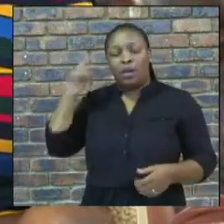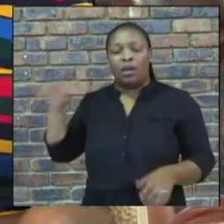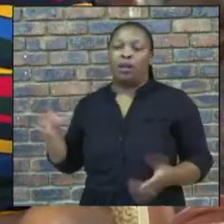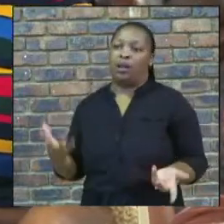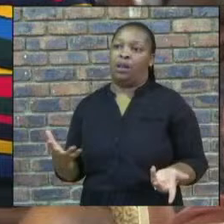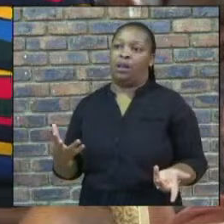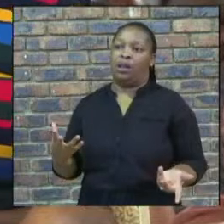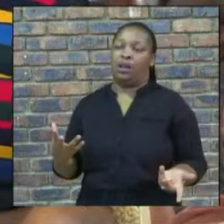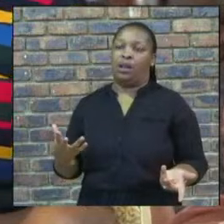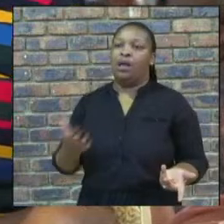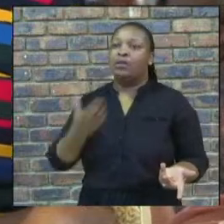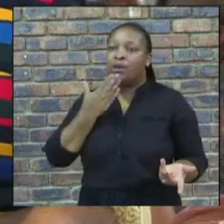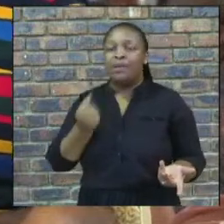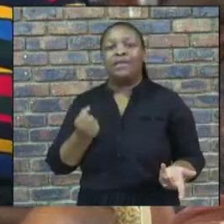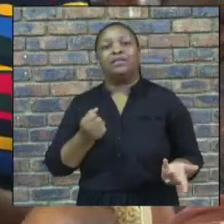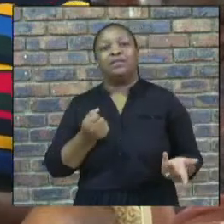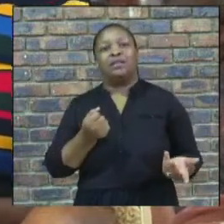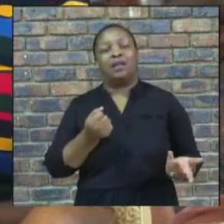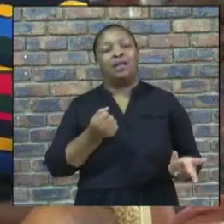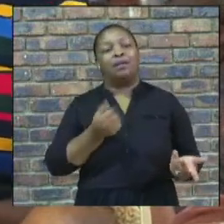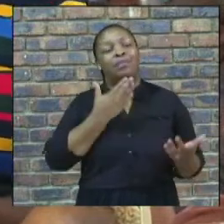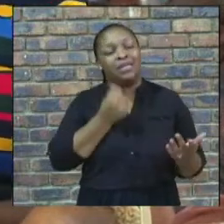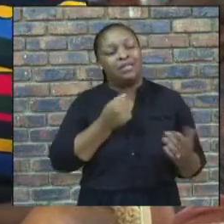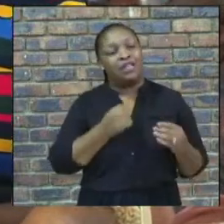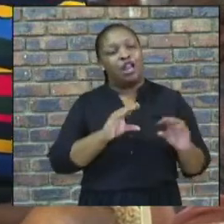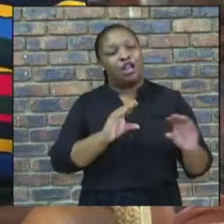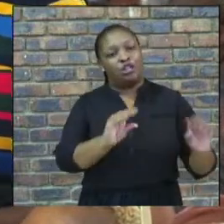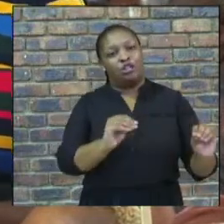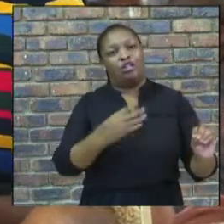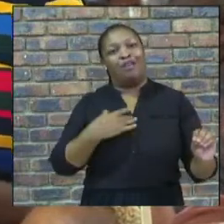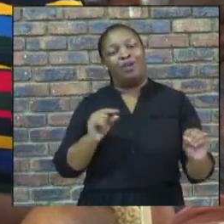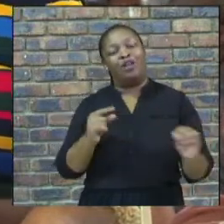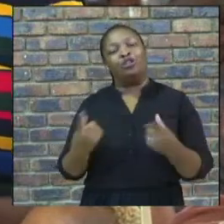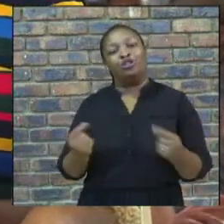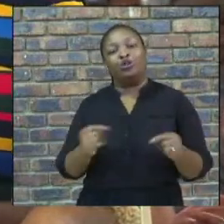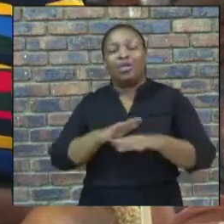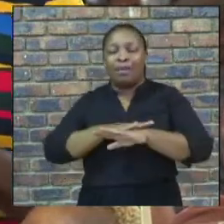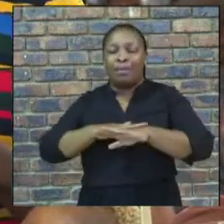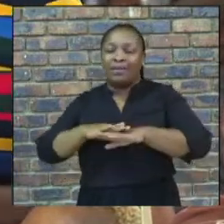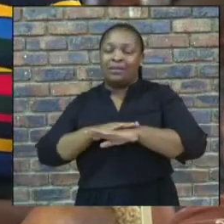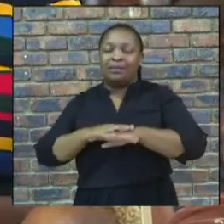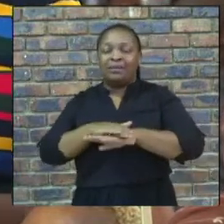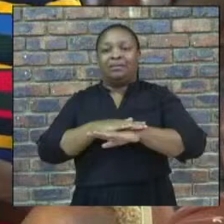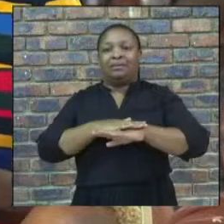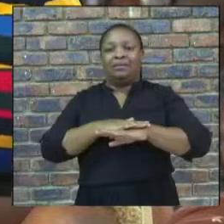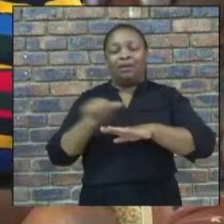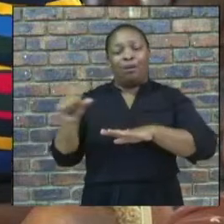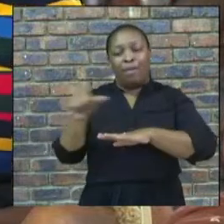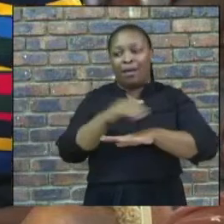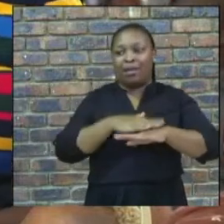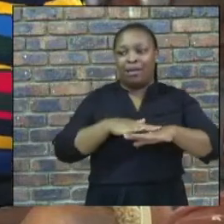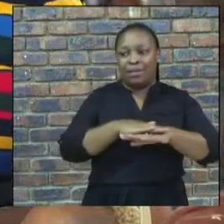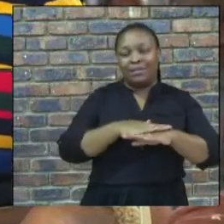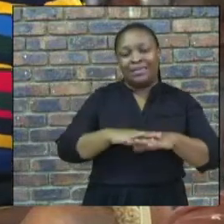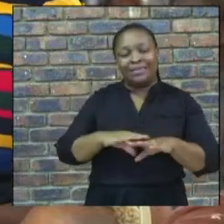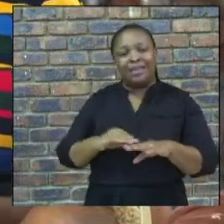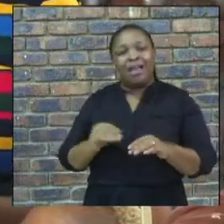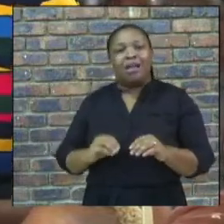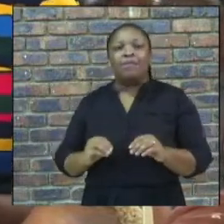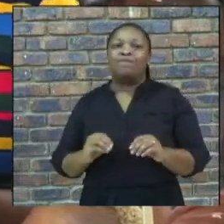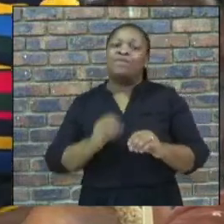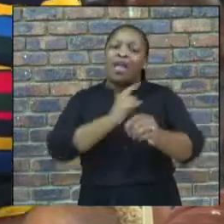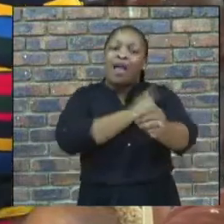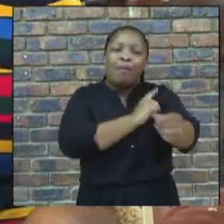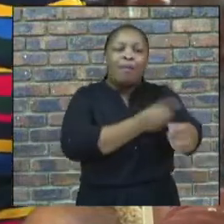Let's stop being ignorant and go back to basics. Empower our youth truly so, not by pen